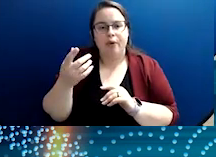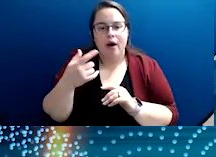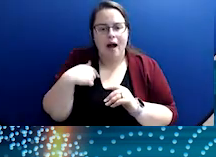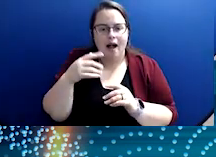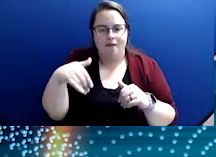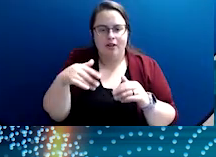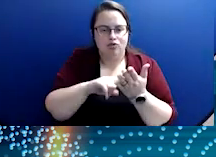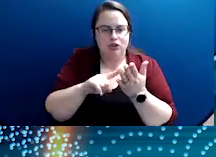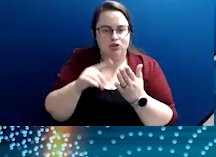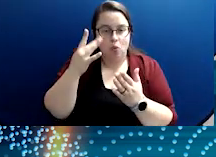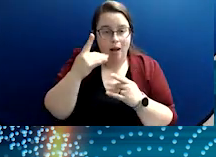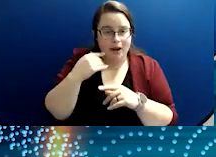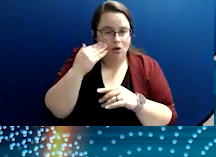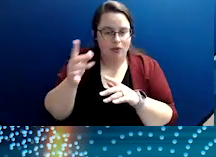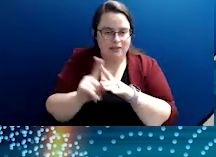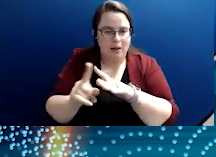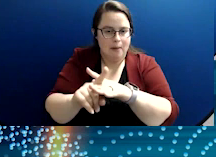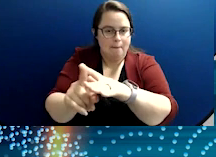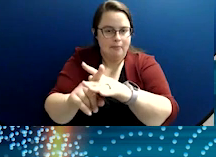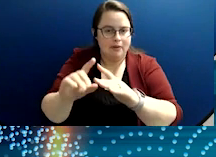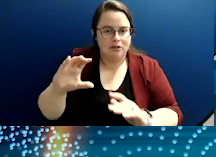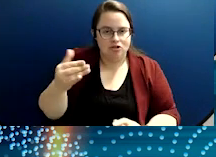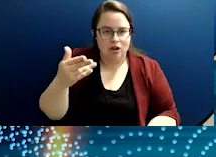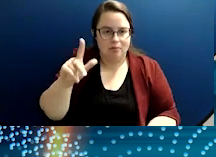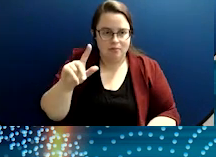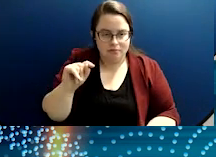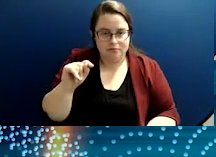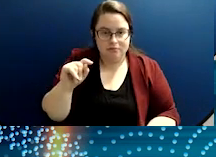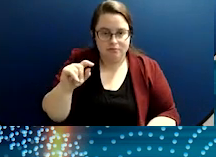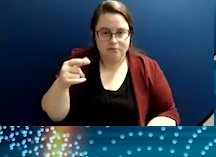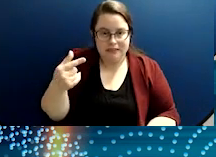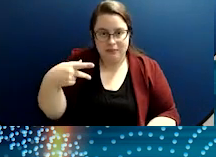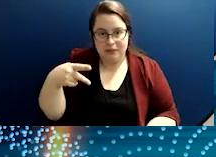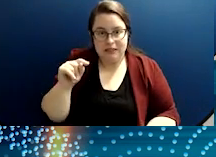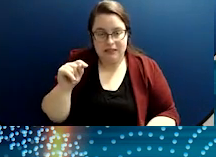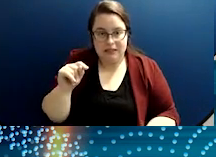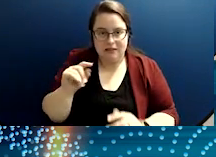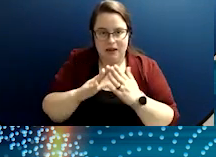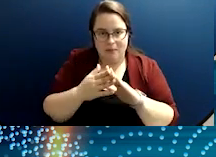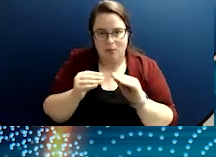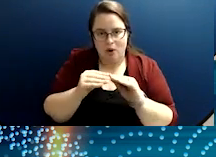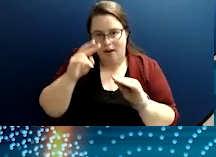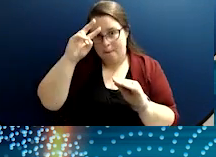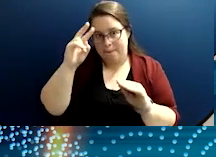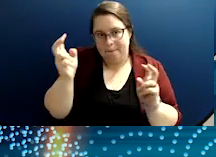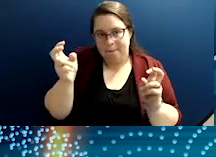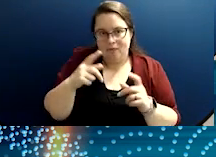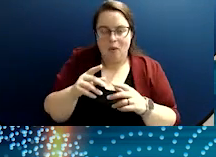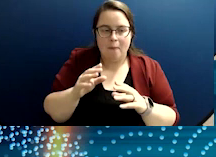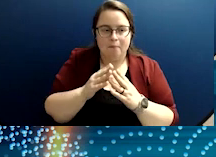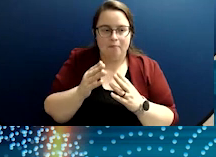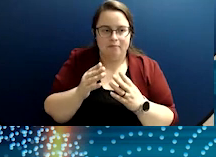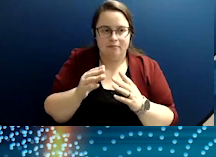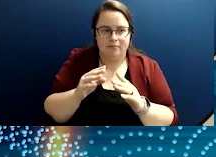but I know that's come up multiple times that ChatGPT 4 is like dumber than ChatGPT 3. So apparently leaving it open to everything is